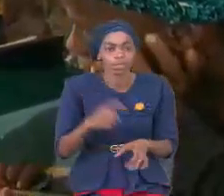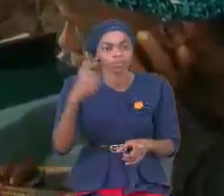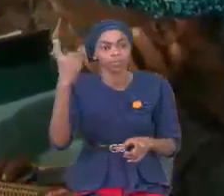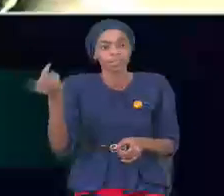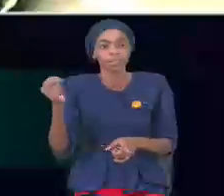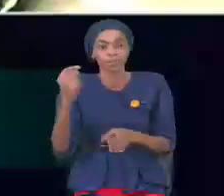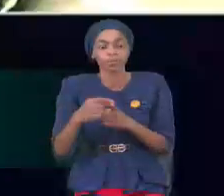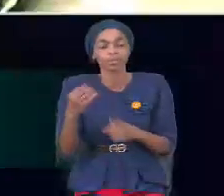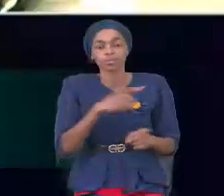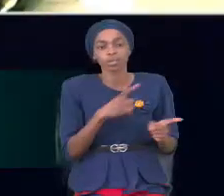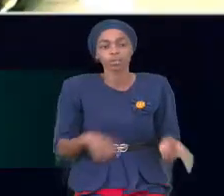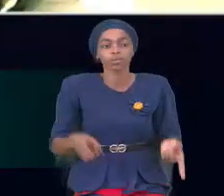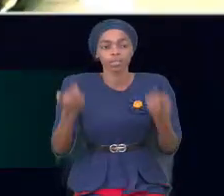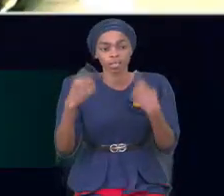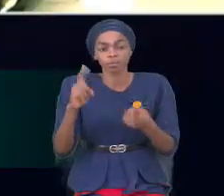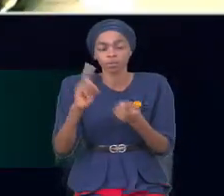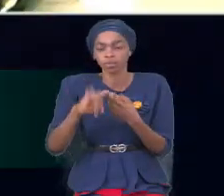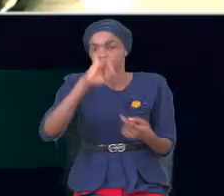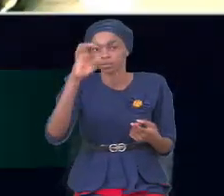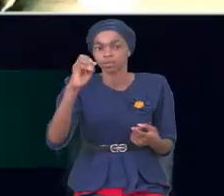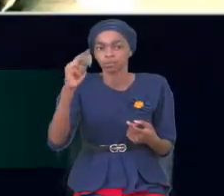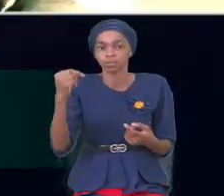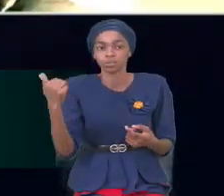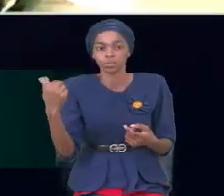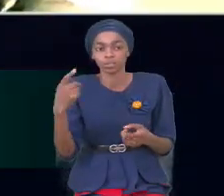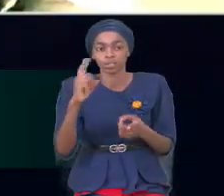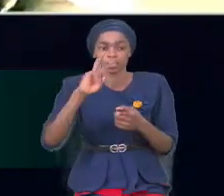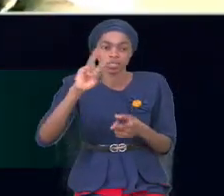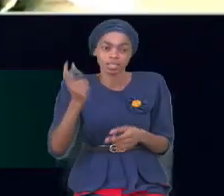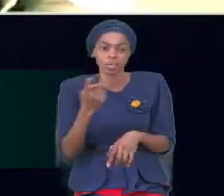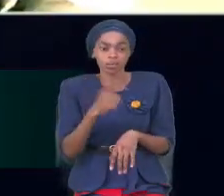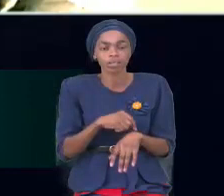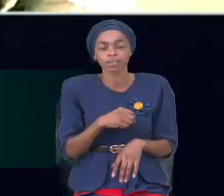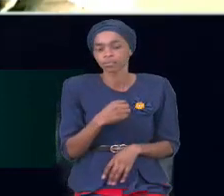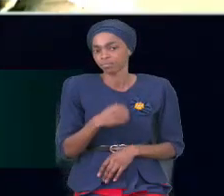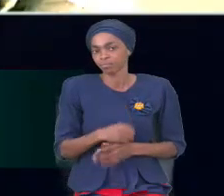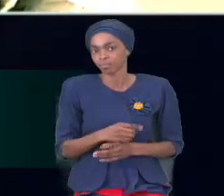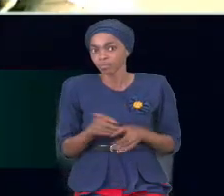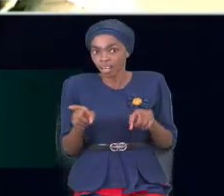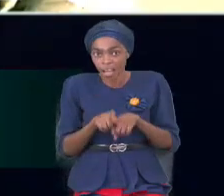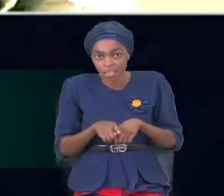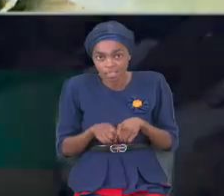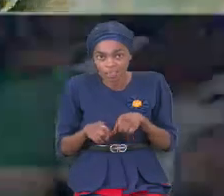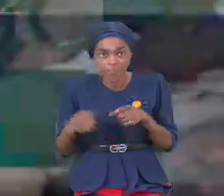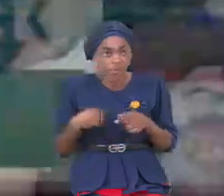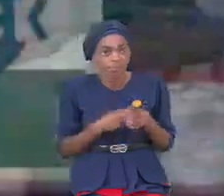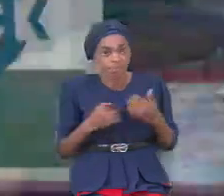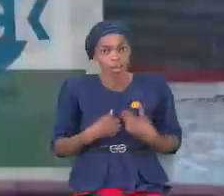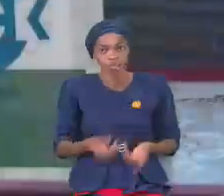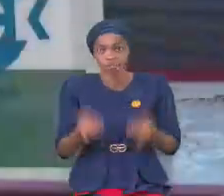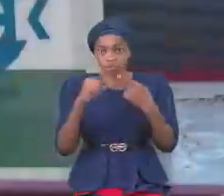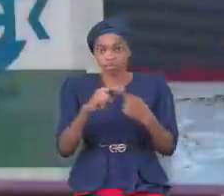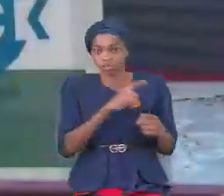the second time. And as we come to the Lord and we say, Lord, here am